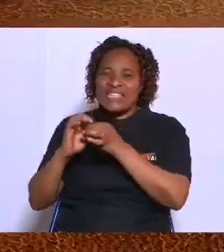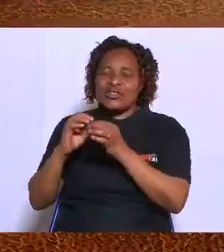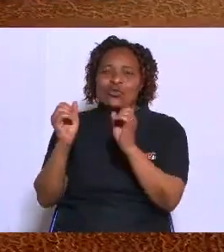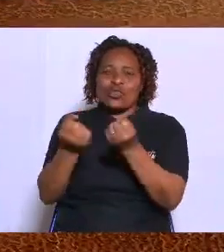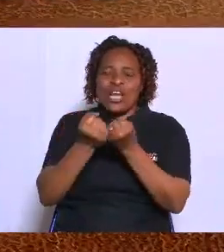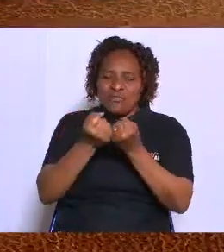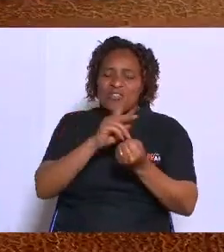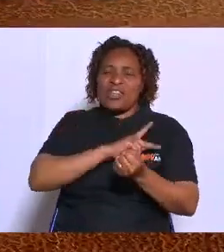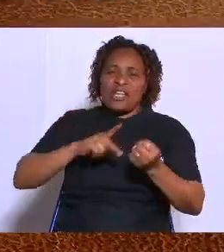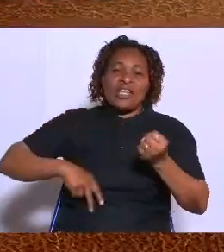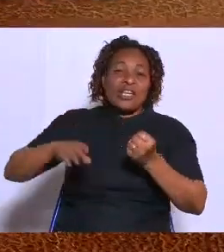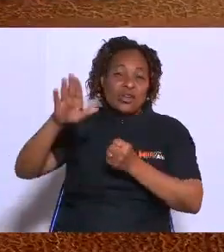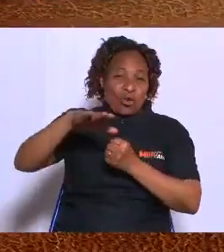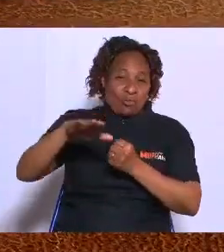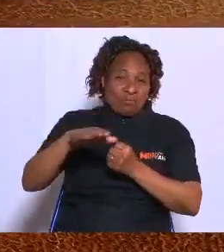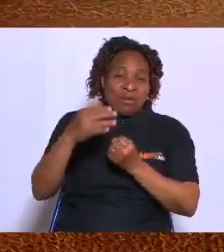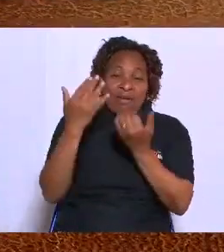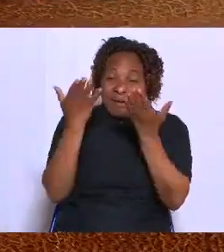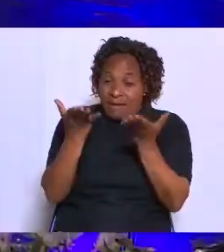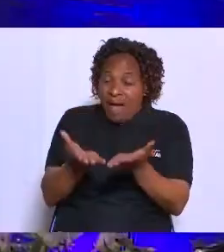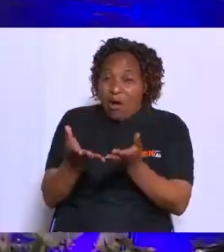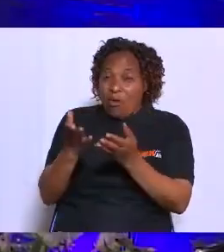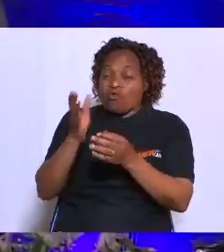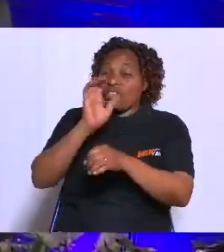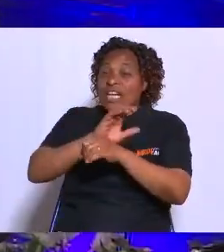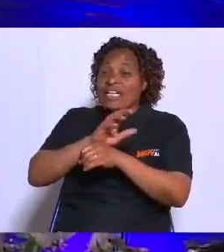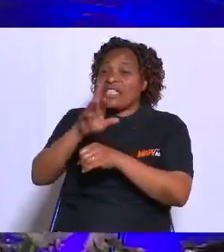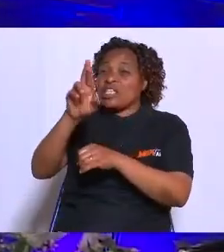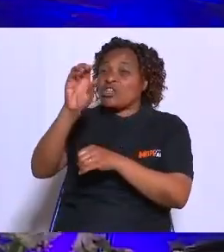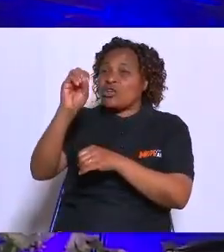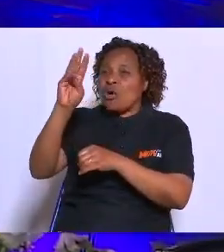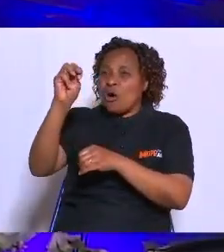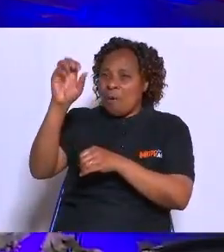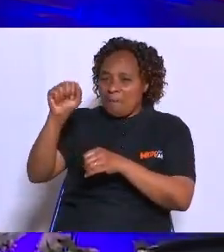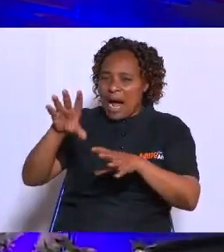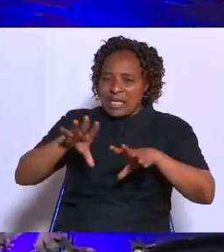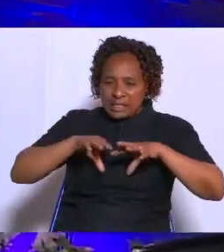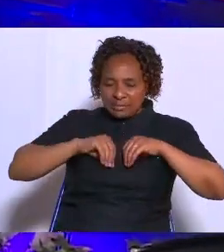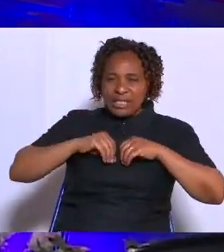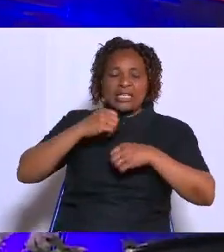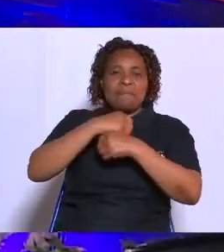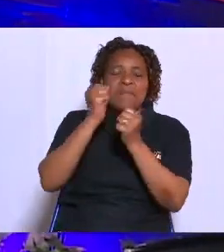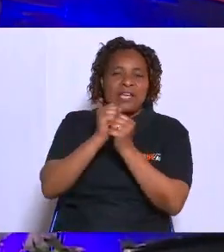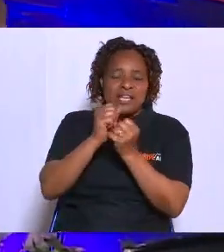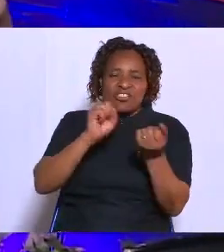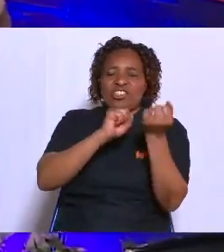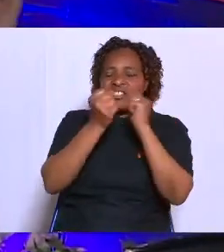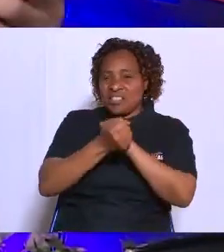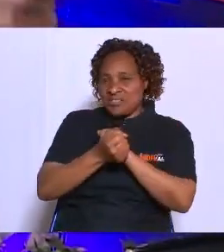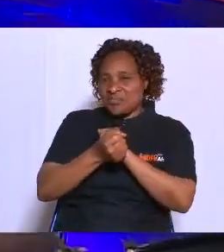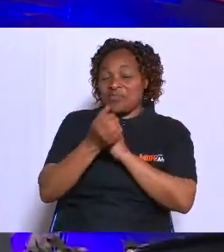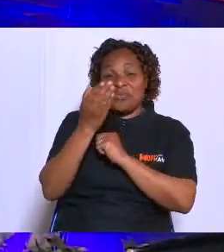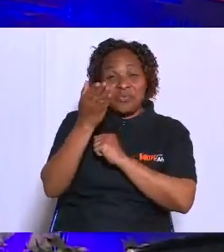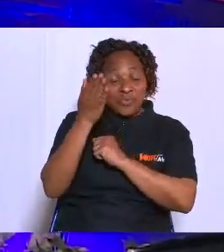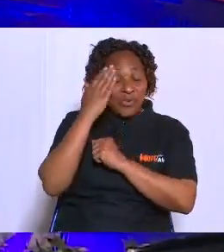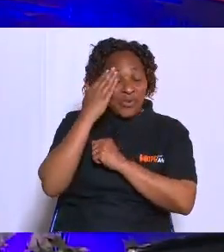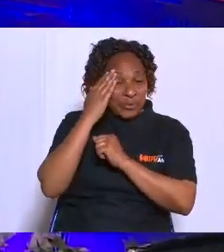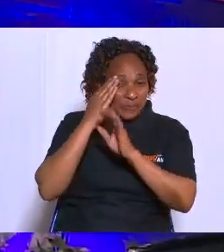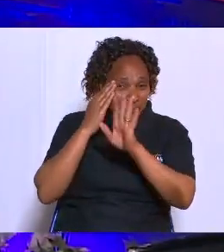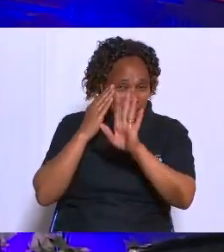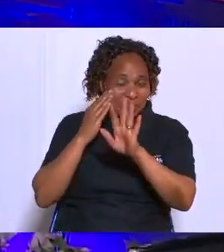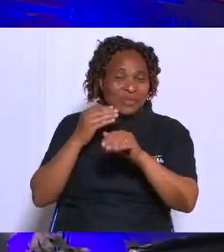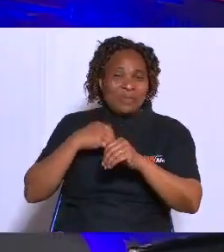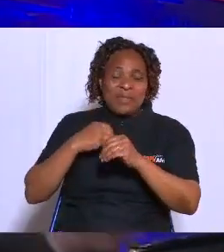noted authorities in the Church of Rome uh acknowledge making this change you know I was brought up